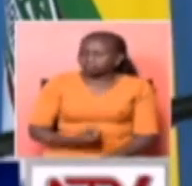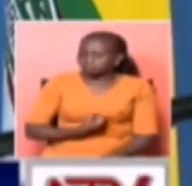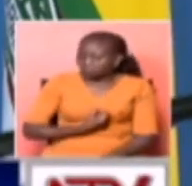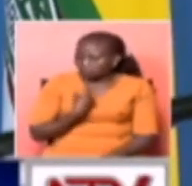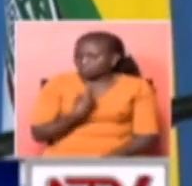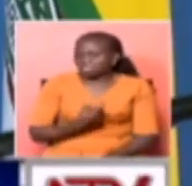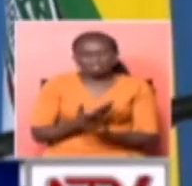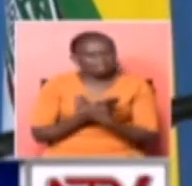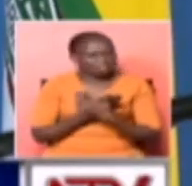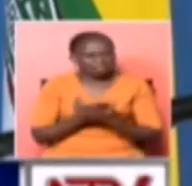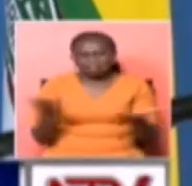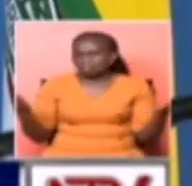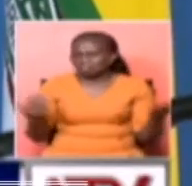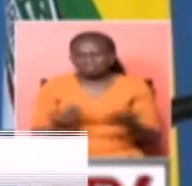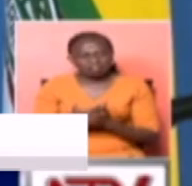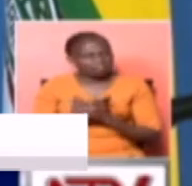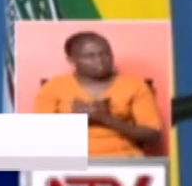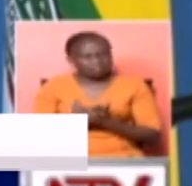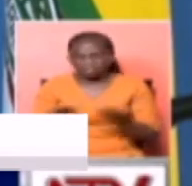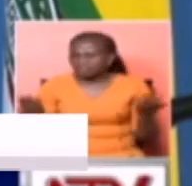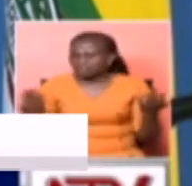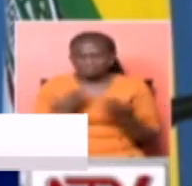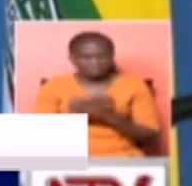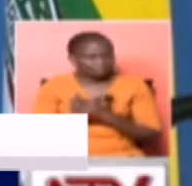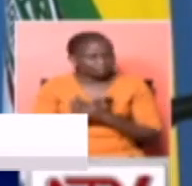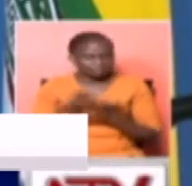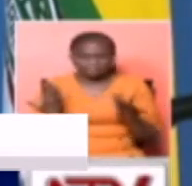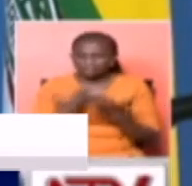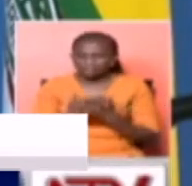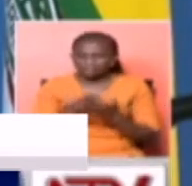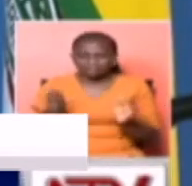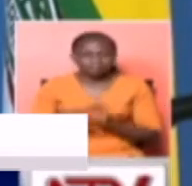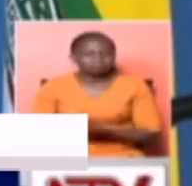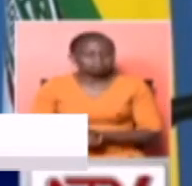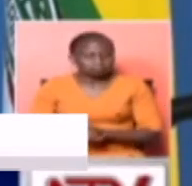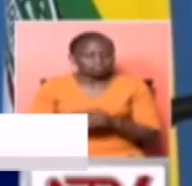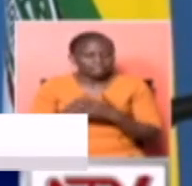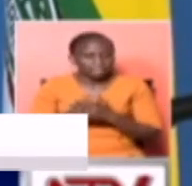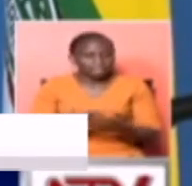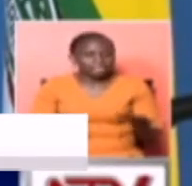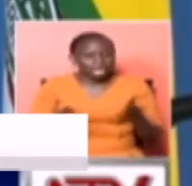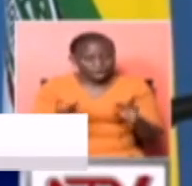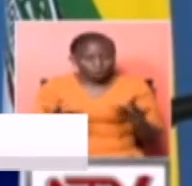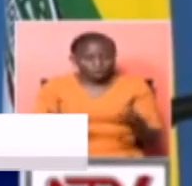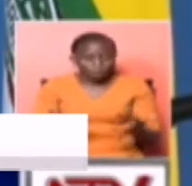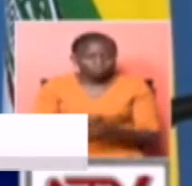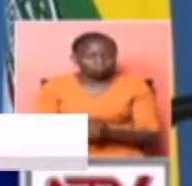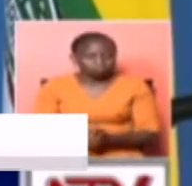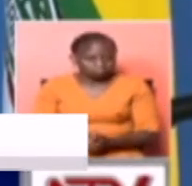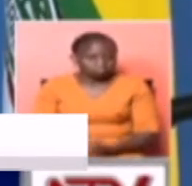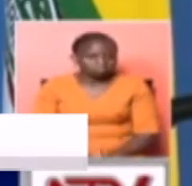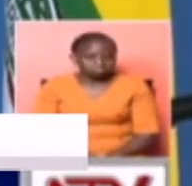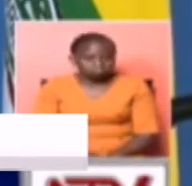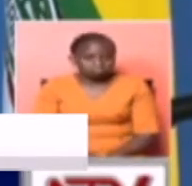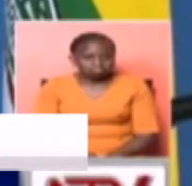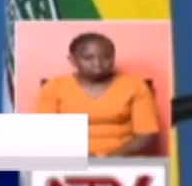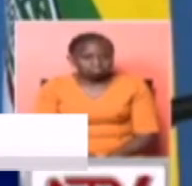whatever in whatever direction the disease evolves, we can